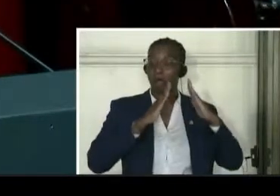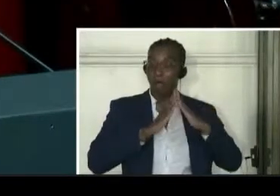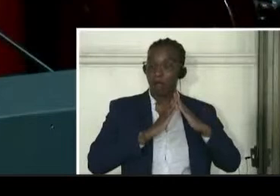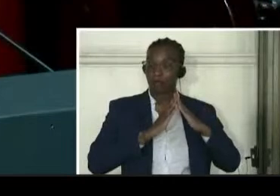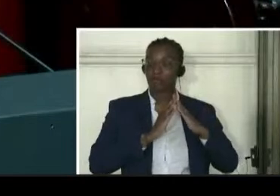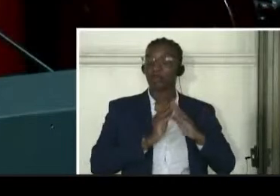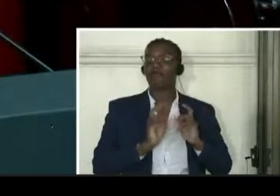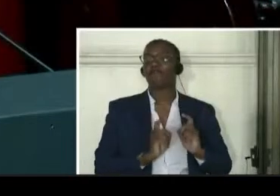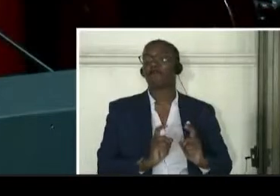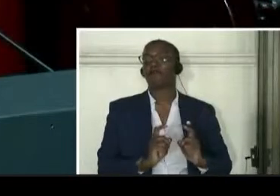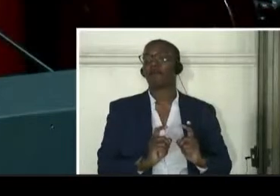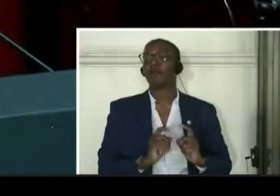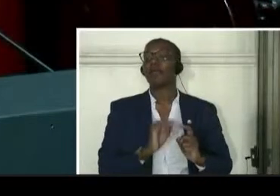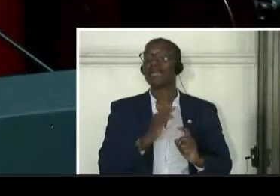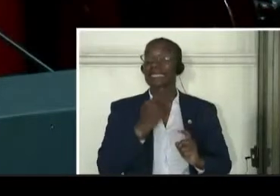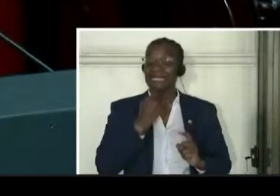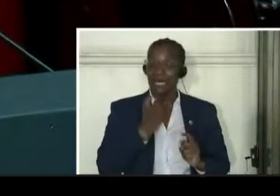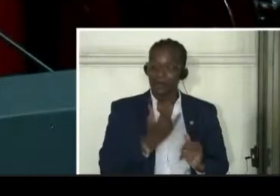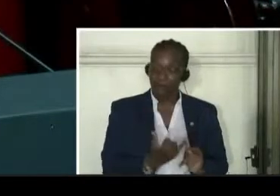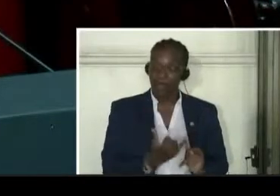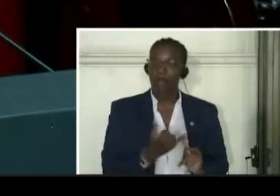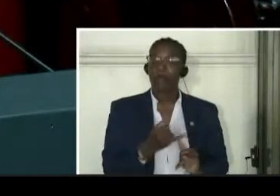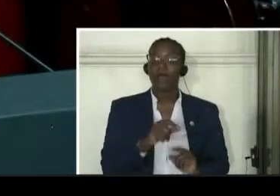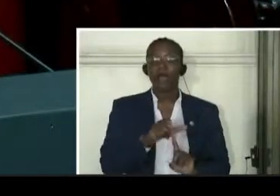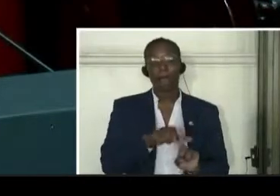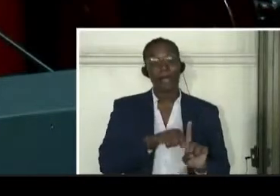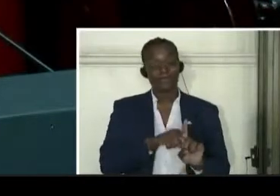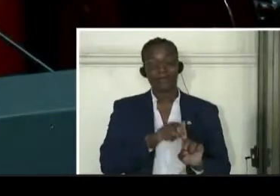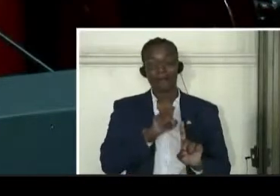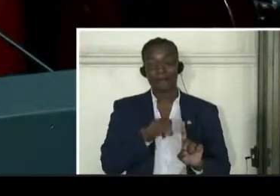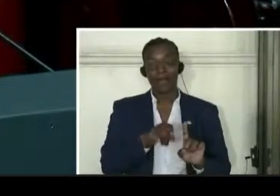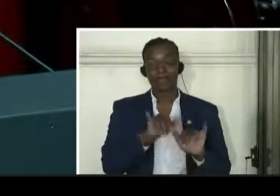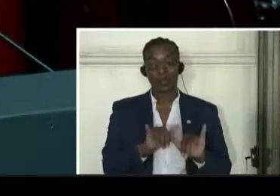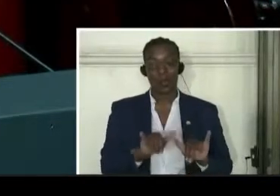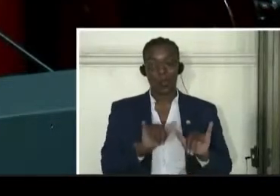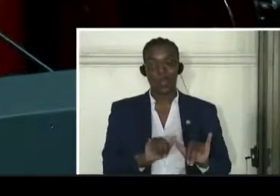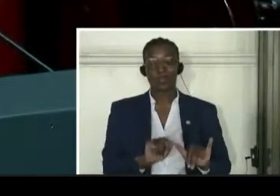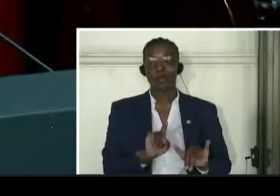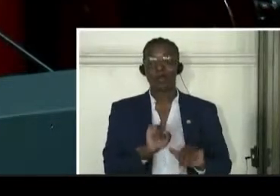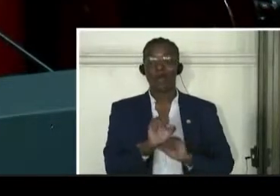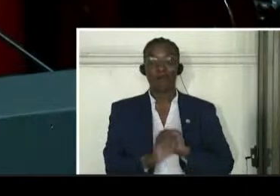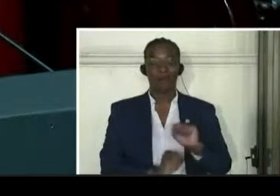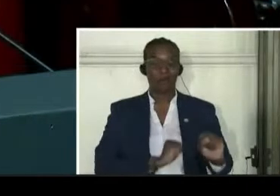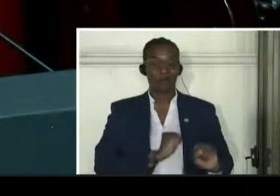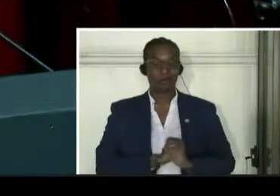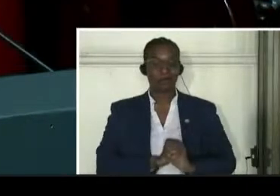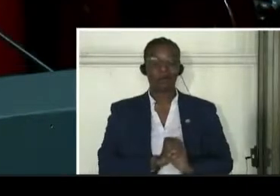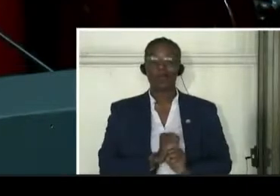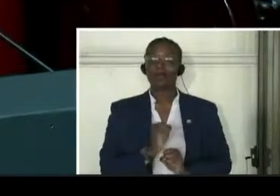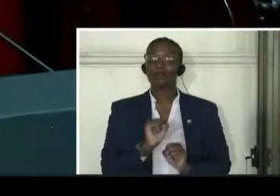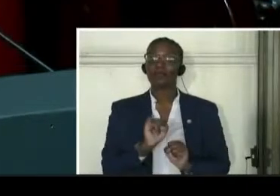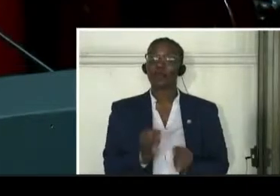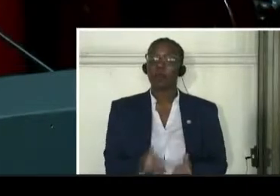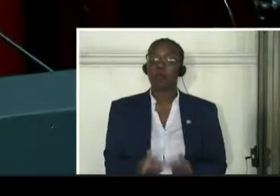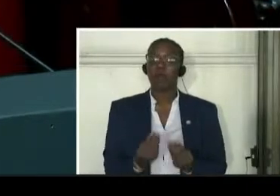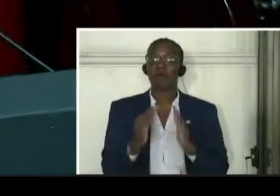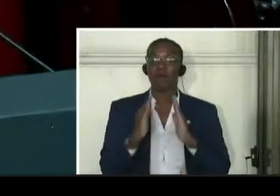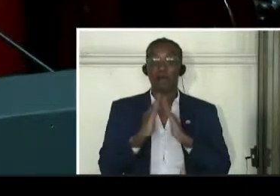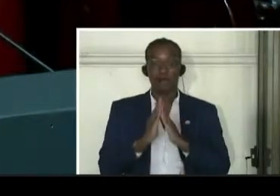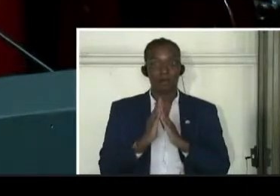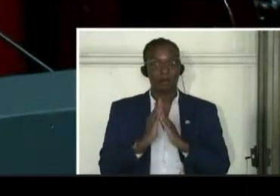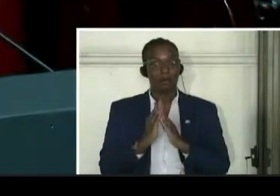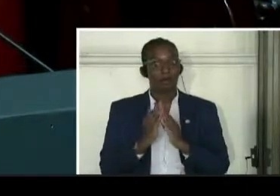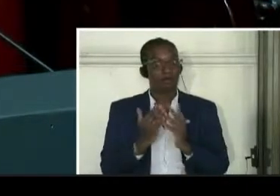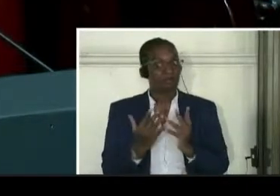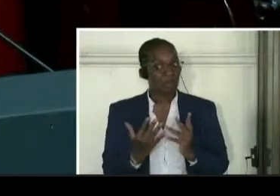further. As it stands, a person will have to wait at least 100 years to get a house. Unless, of course,